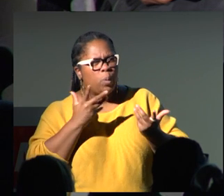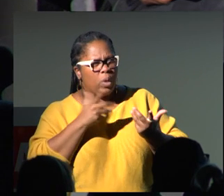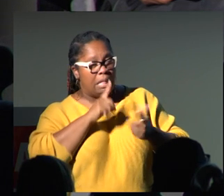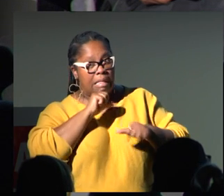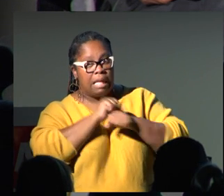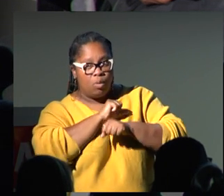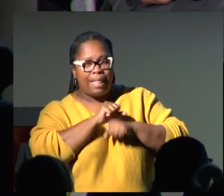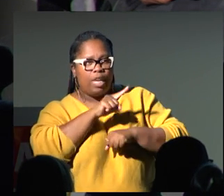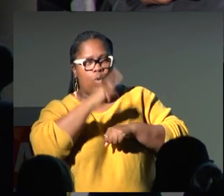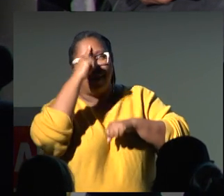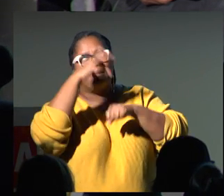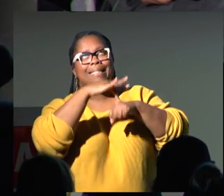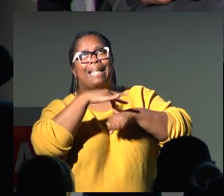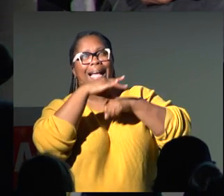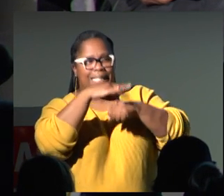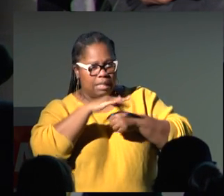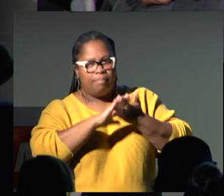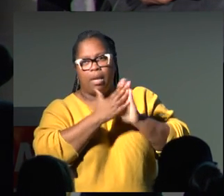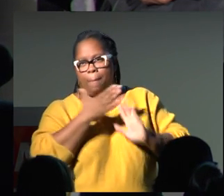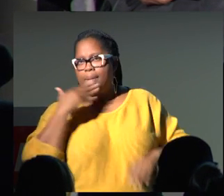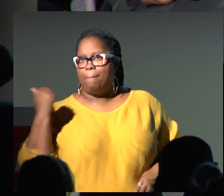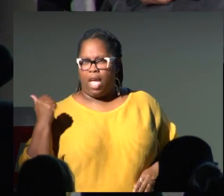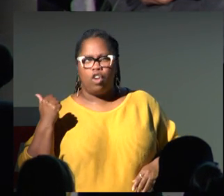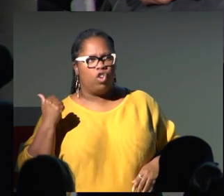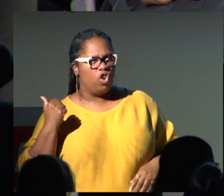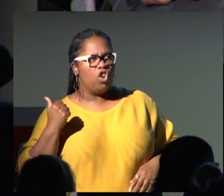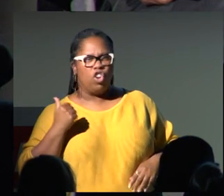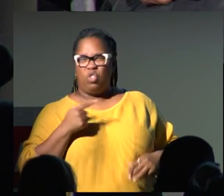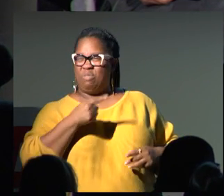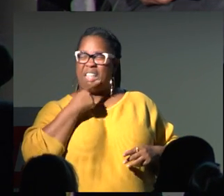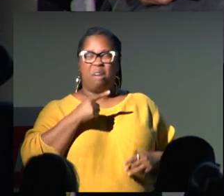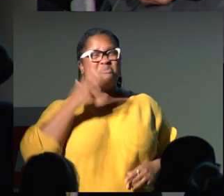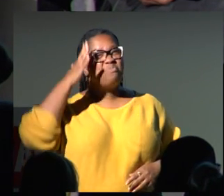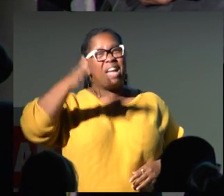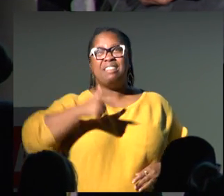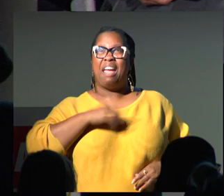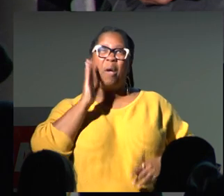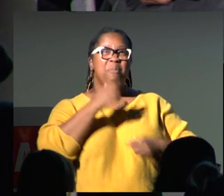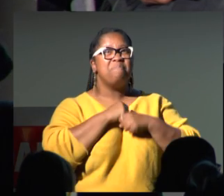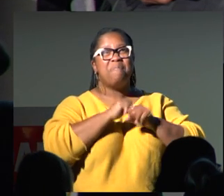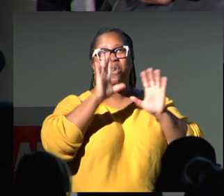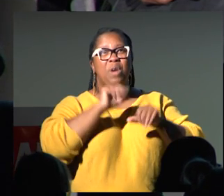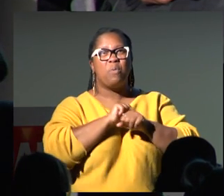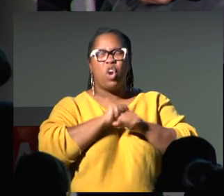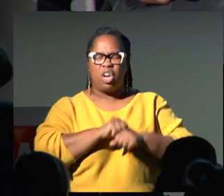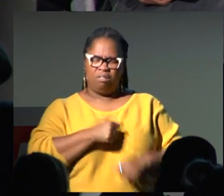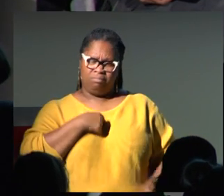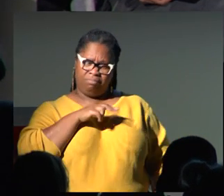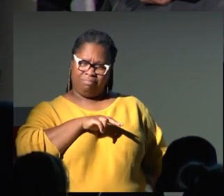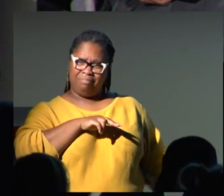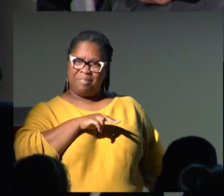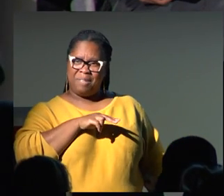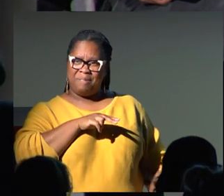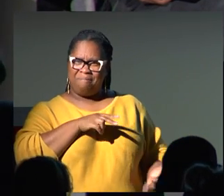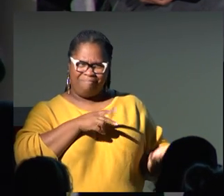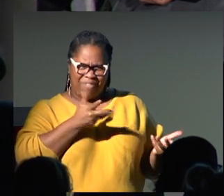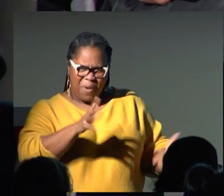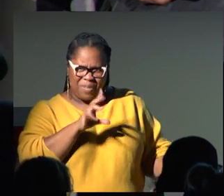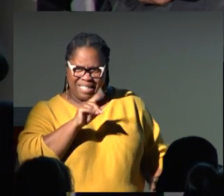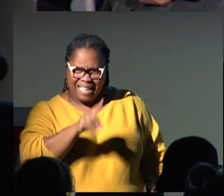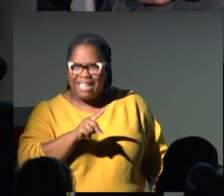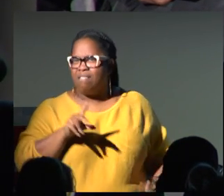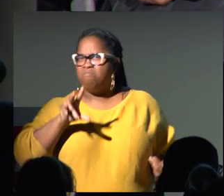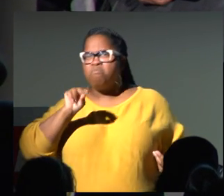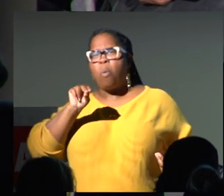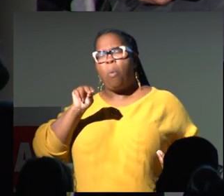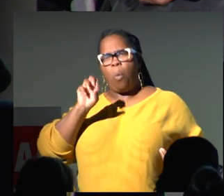Literally, you are obsessed with being better, and you always say to me, you know, one day I'll make a really great work of art. And I'm like, you've made quite a lot, babes. Do you know what I mean? And you're like, they're